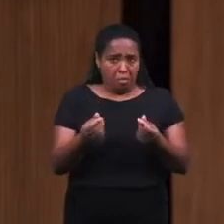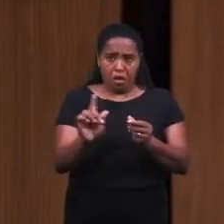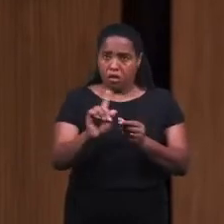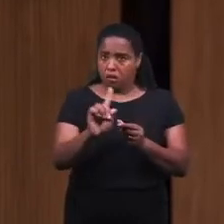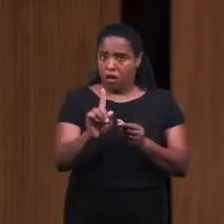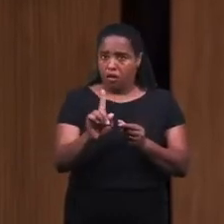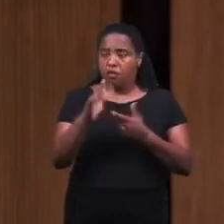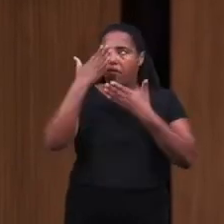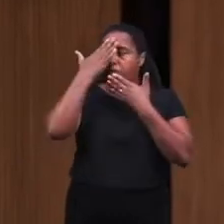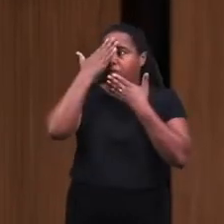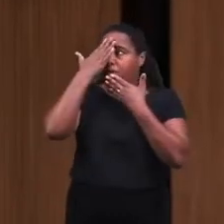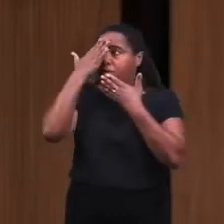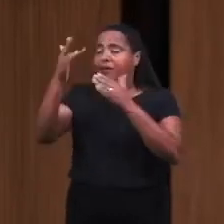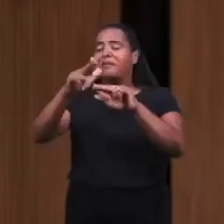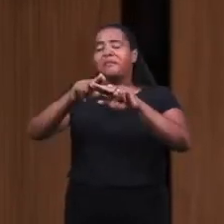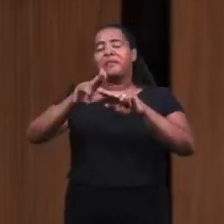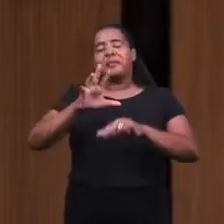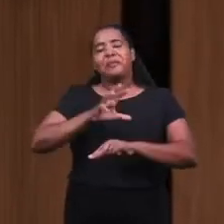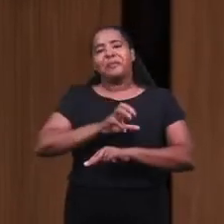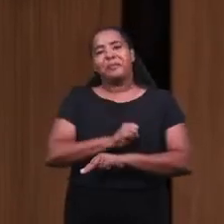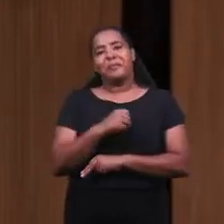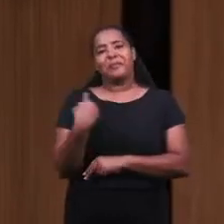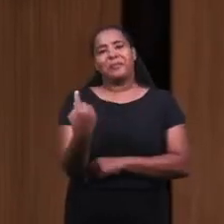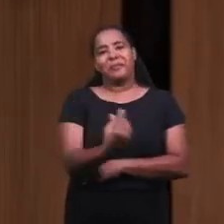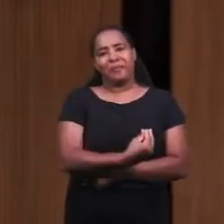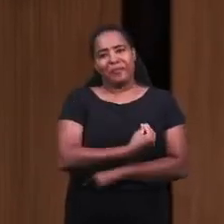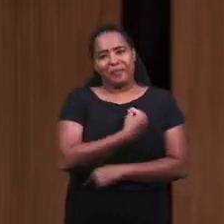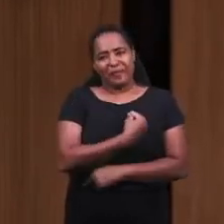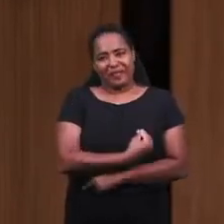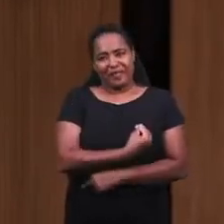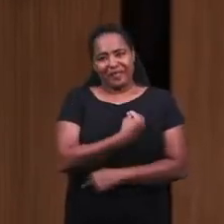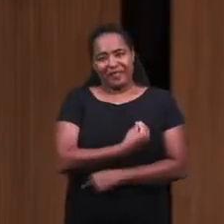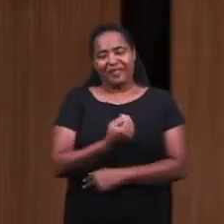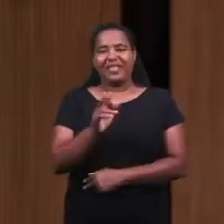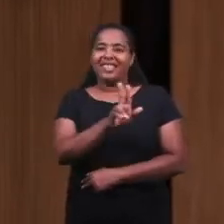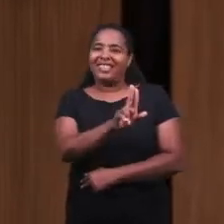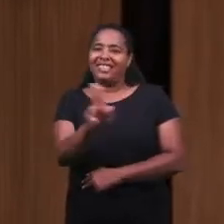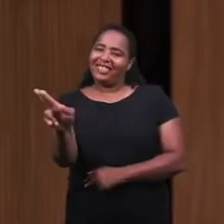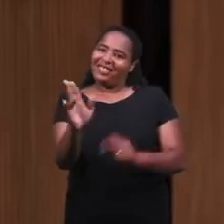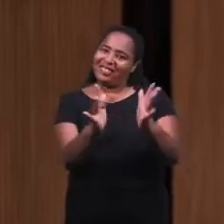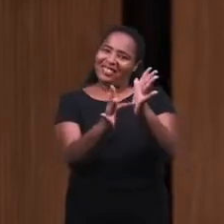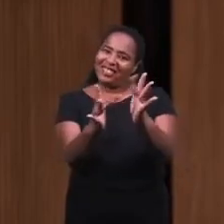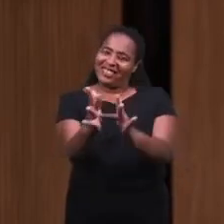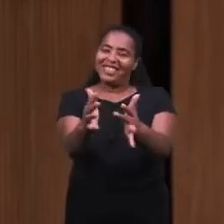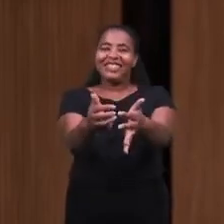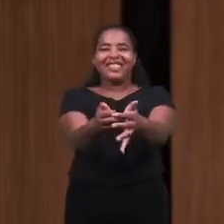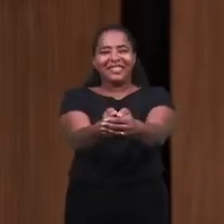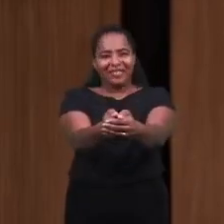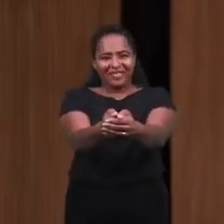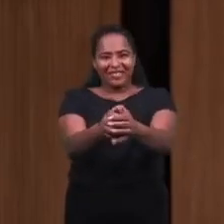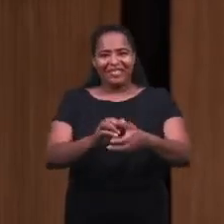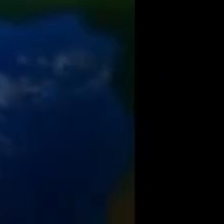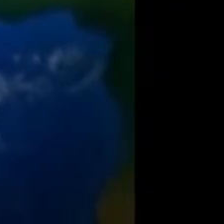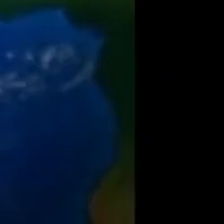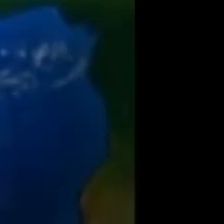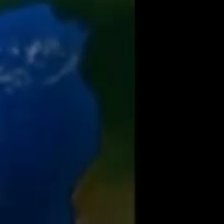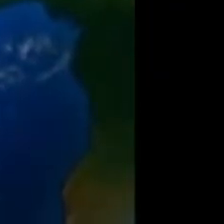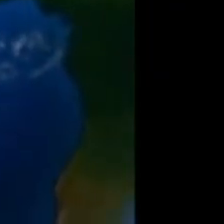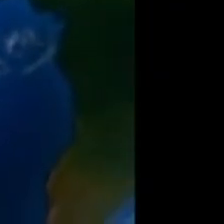We glorify you for this great love towards our lives. In the name of Jesus, amen.